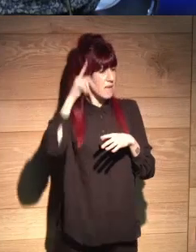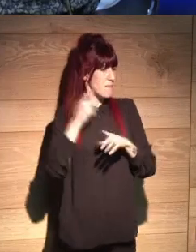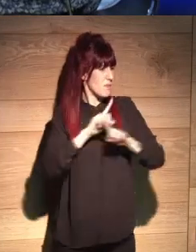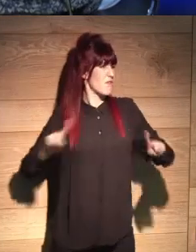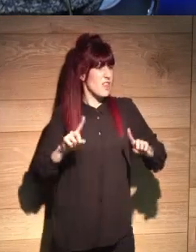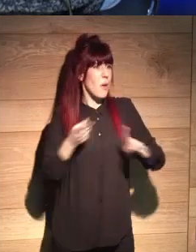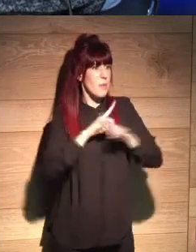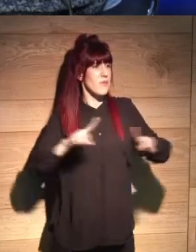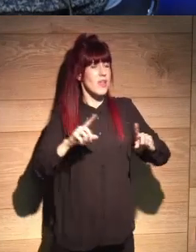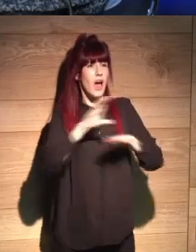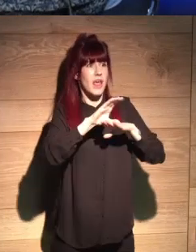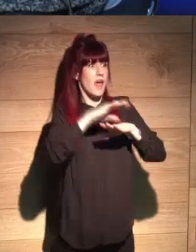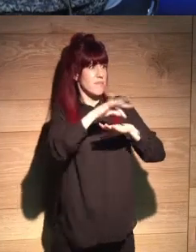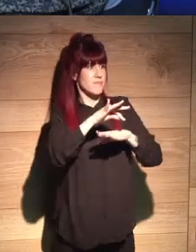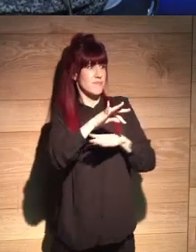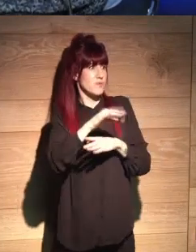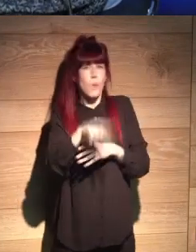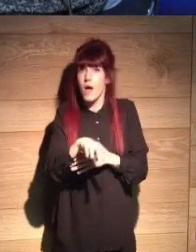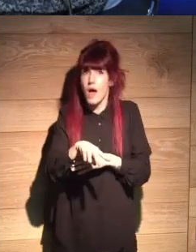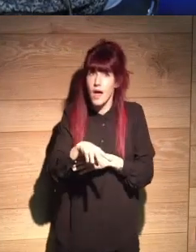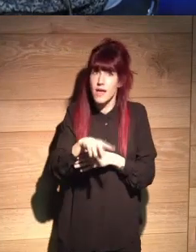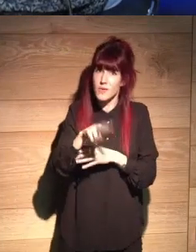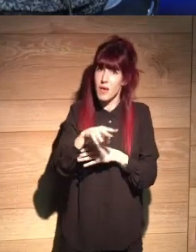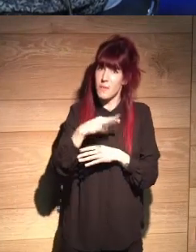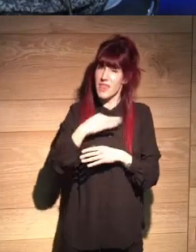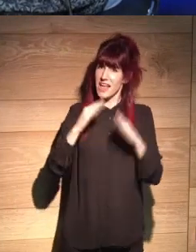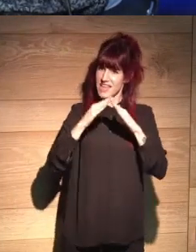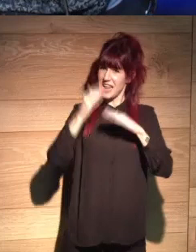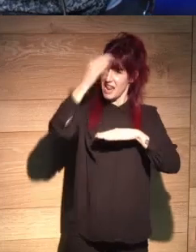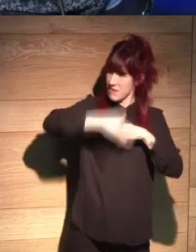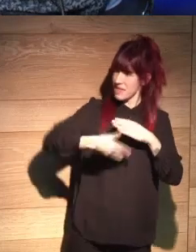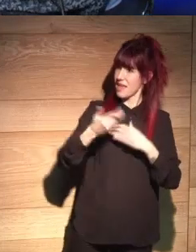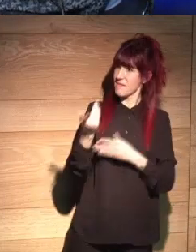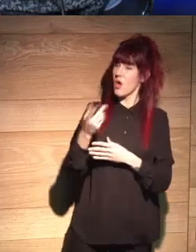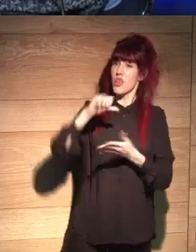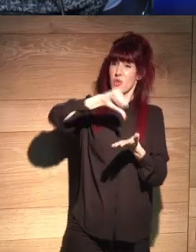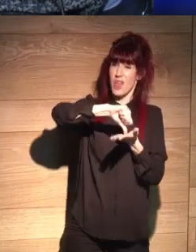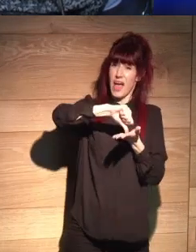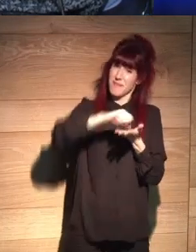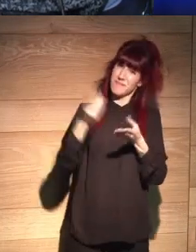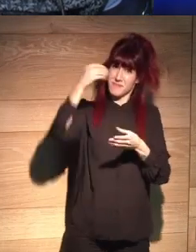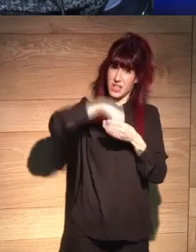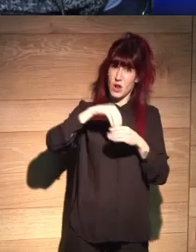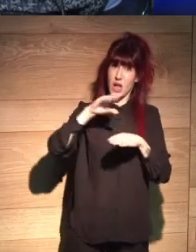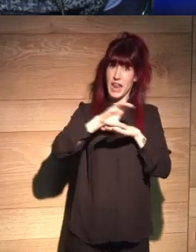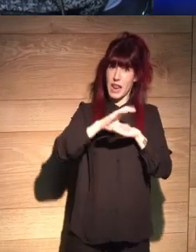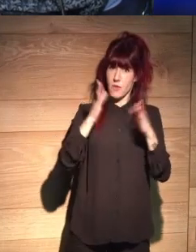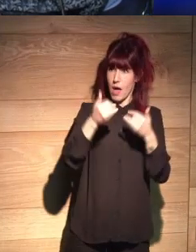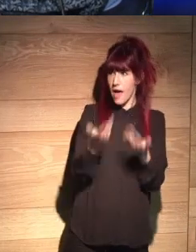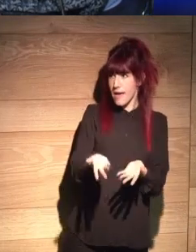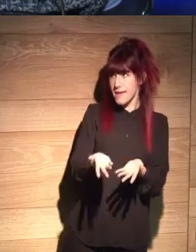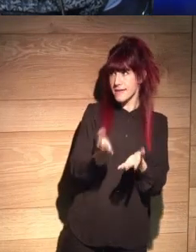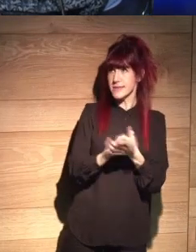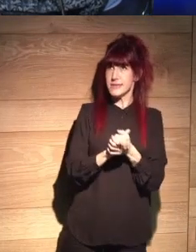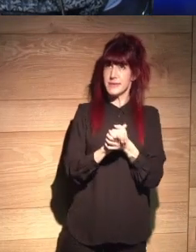una carrera? Nunca. Do we forbid anyone from studying one degree or another? Well, maybe